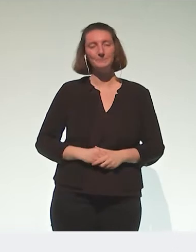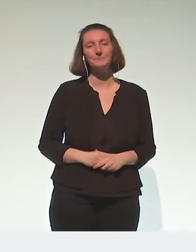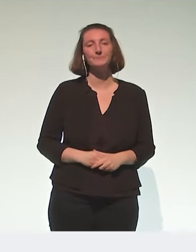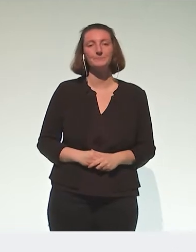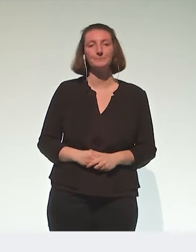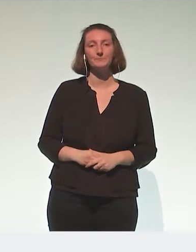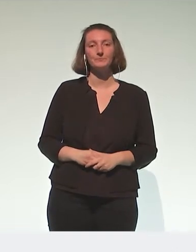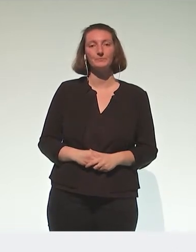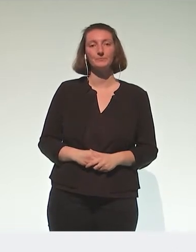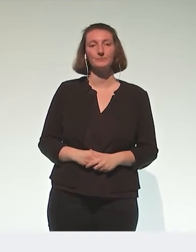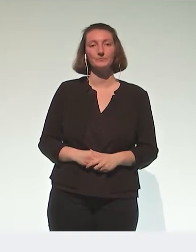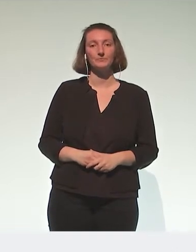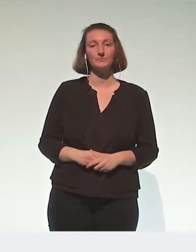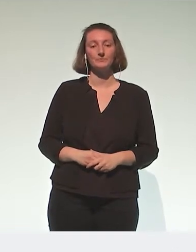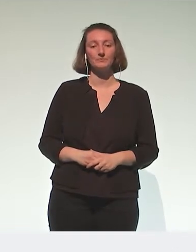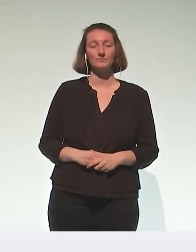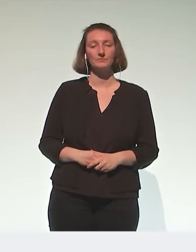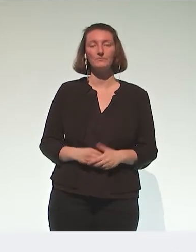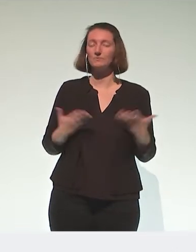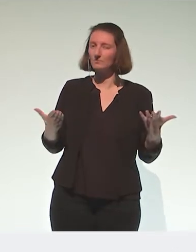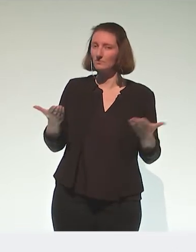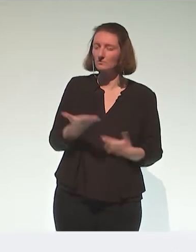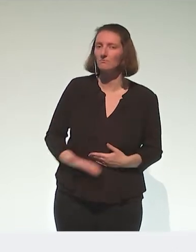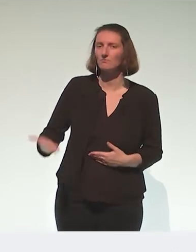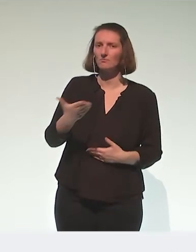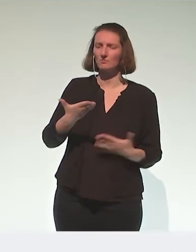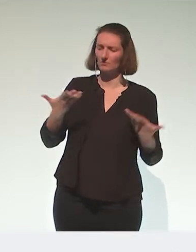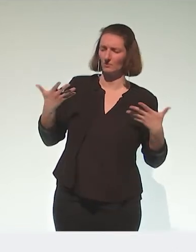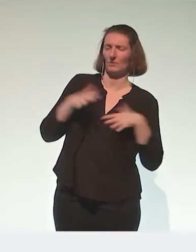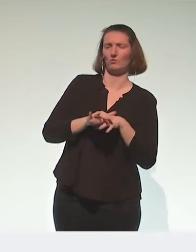with disabilities can access their rights?